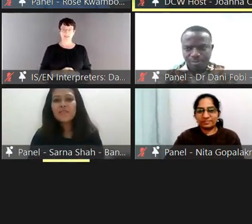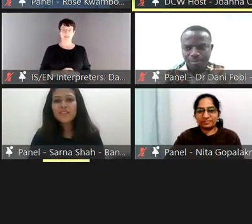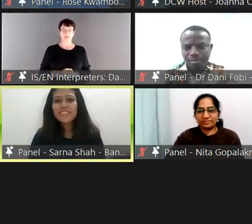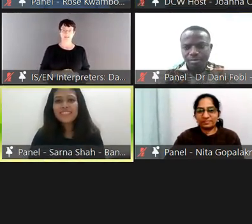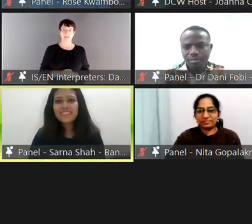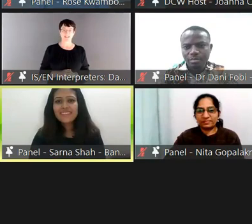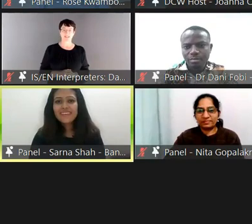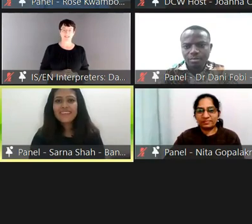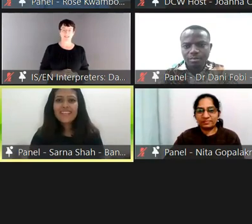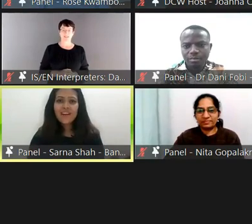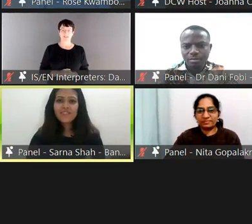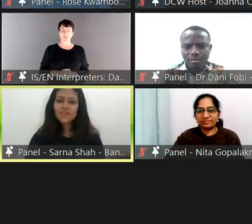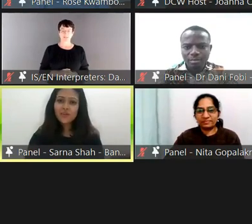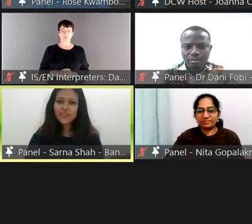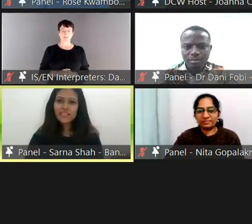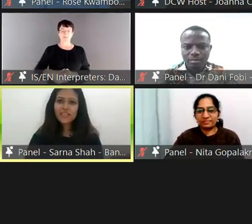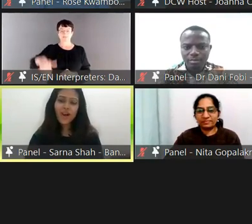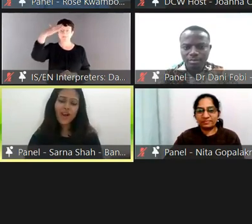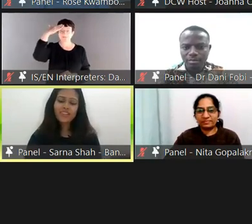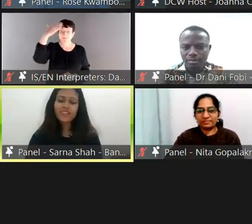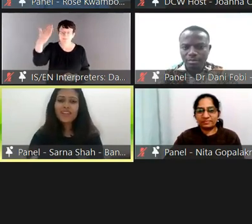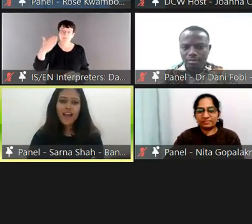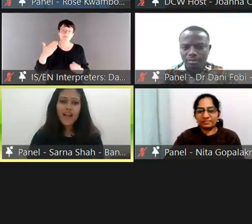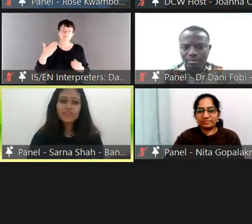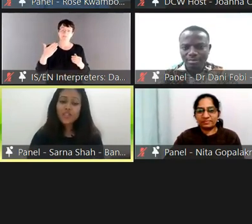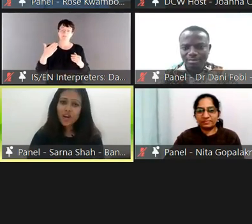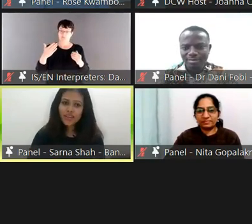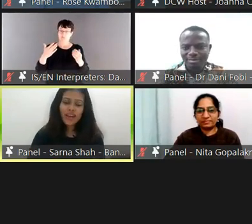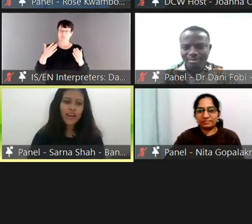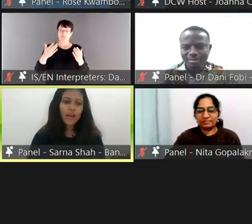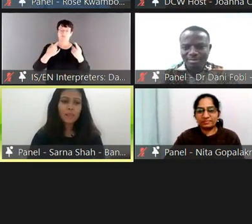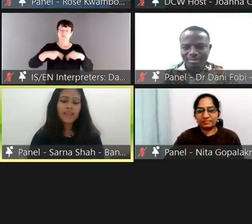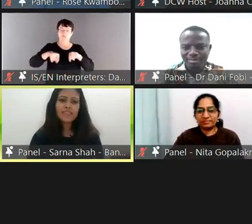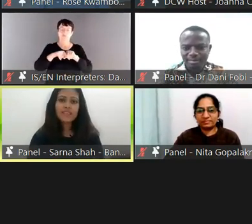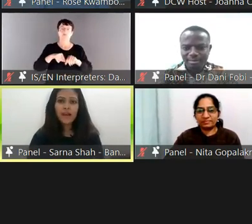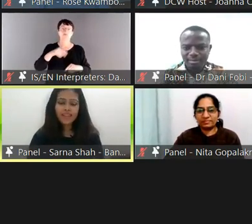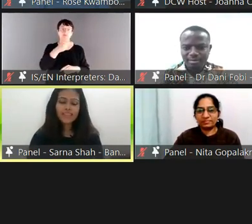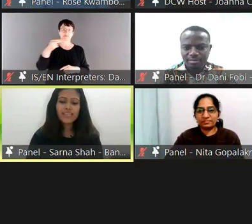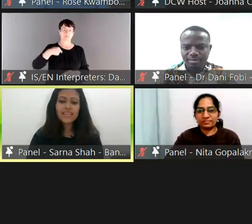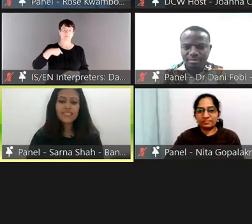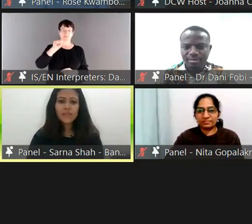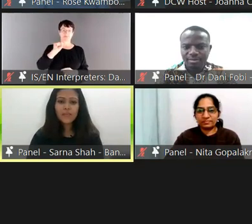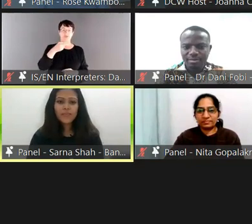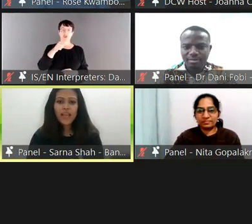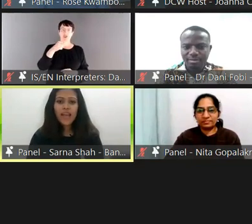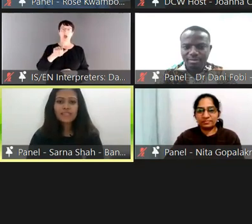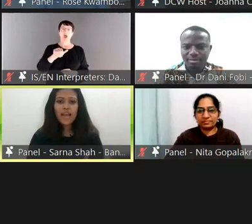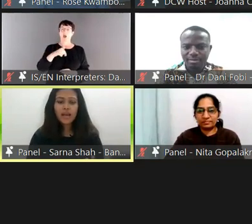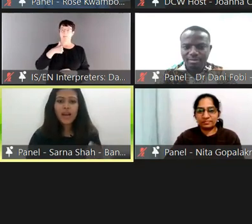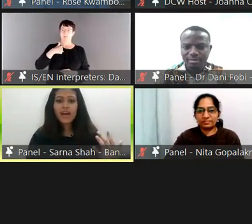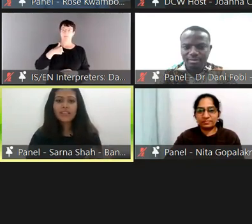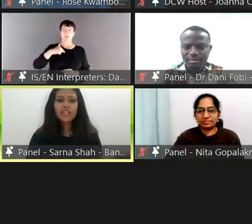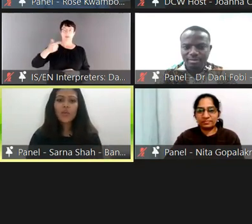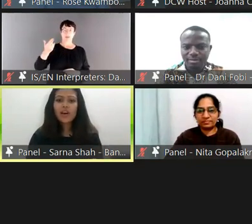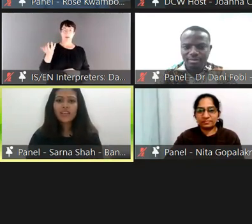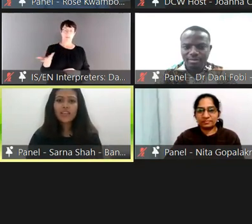Hi everybody, it's lovely to meet you all. I'm Fauna, I'm based in Bangladesh, and